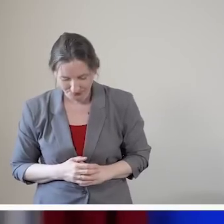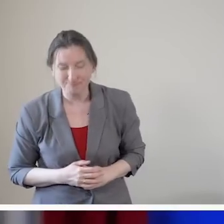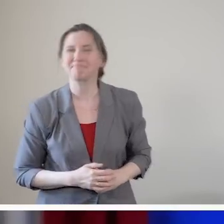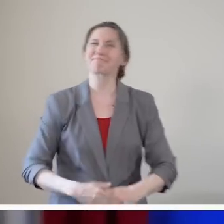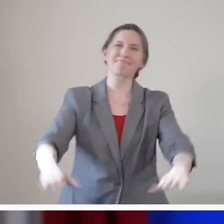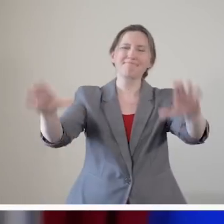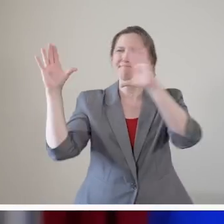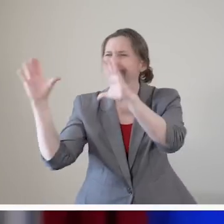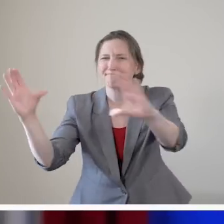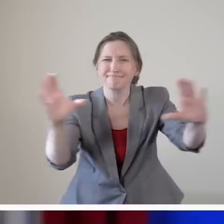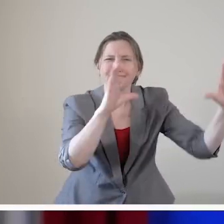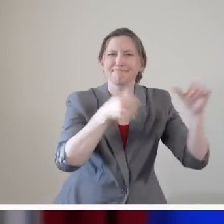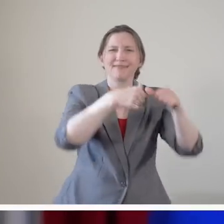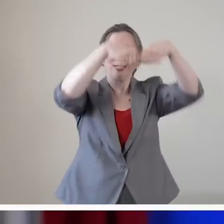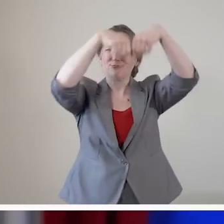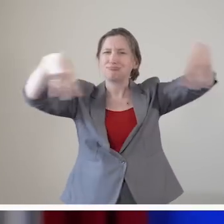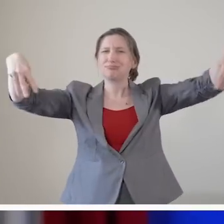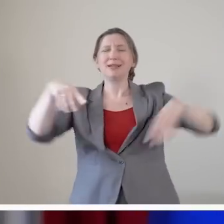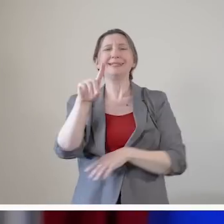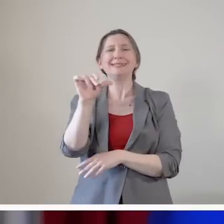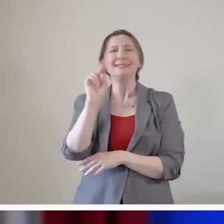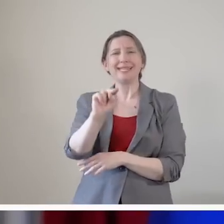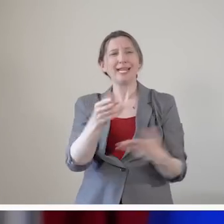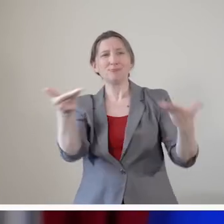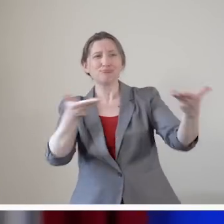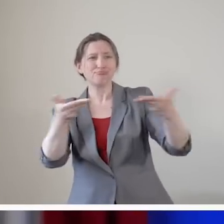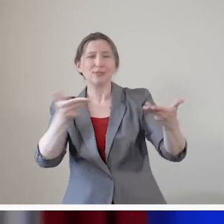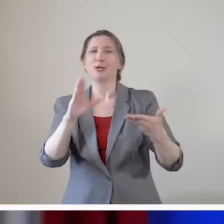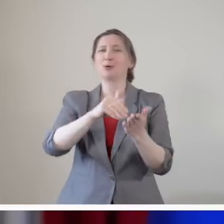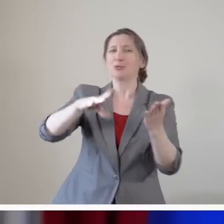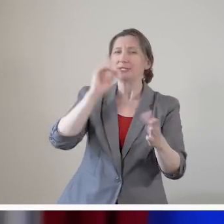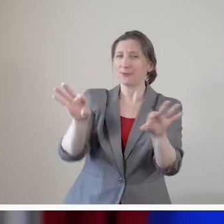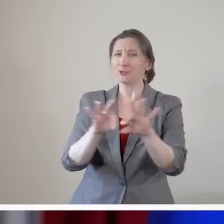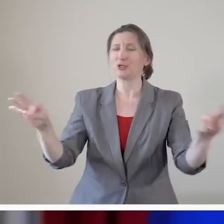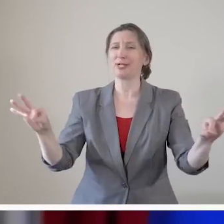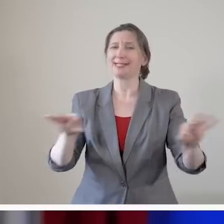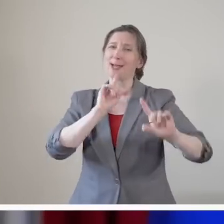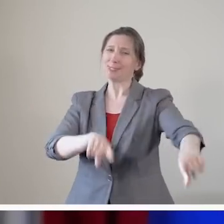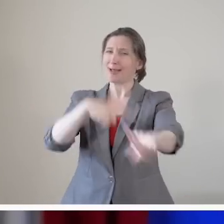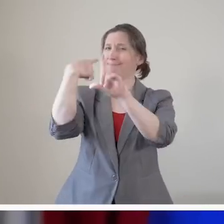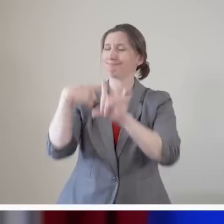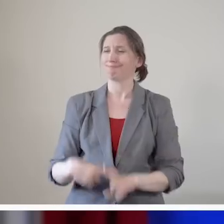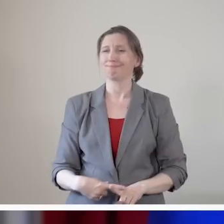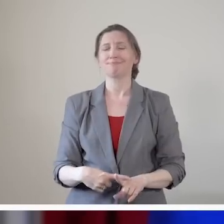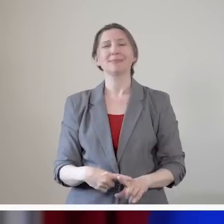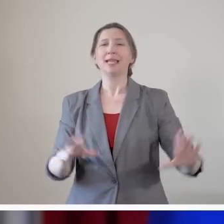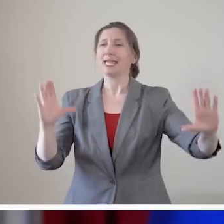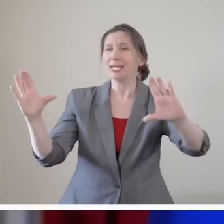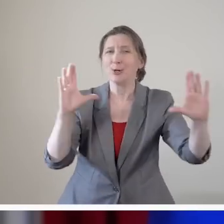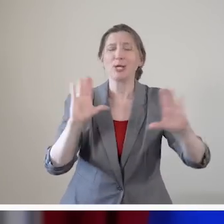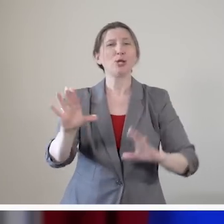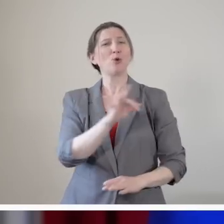Thank you to all of the deans for presenting their candidates for degrees. I respond with enthusiasm. On the recommendation of